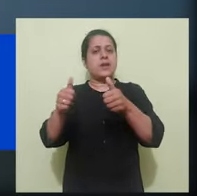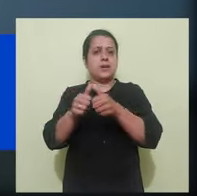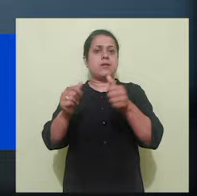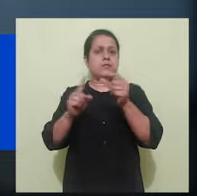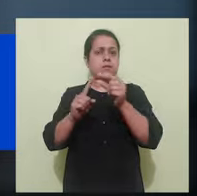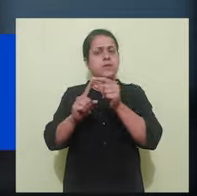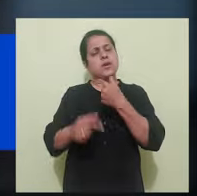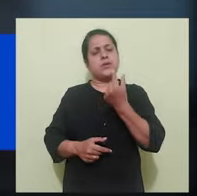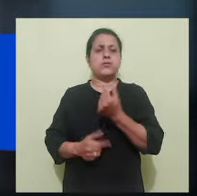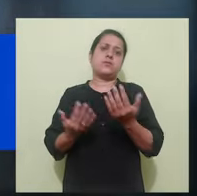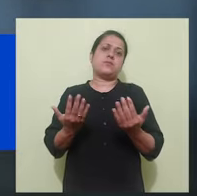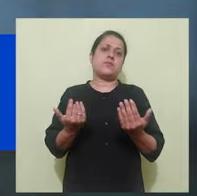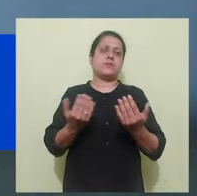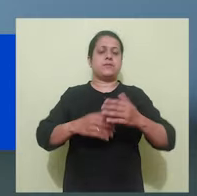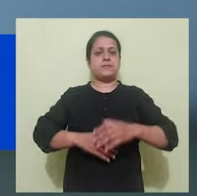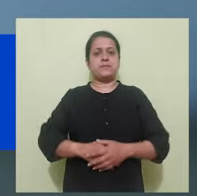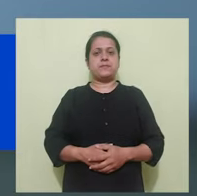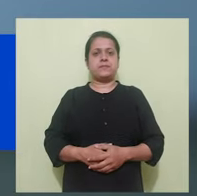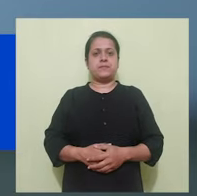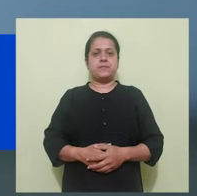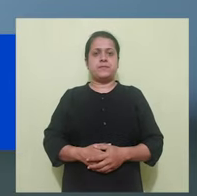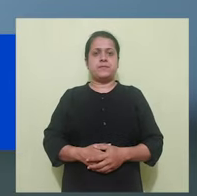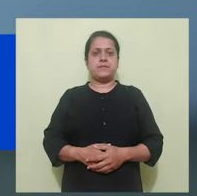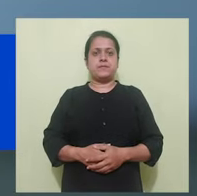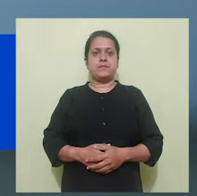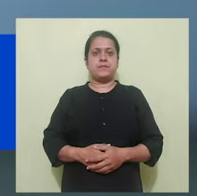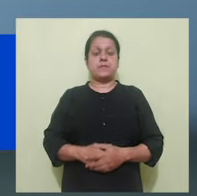or you can install the Voter Helpline app.